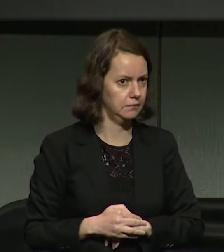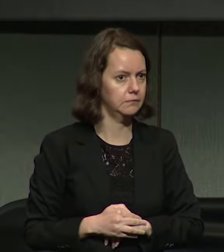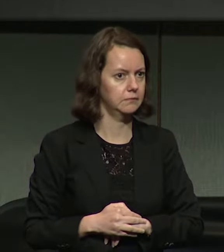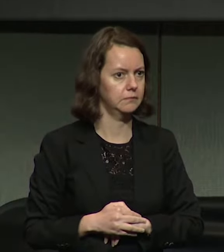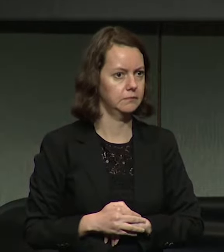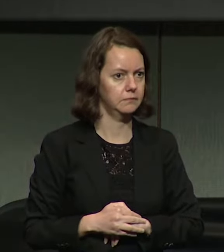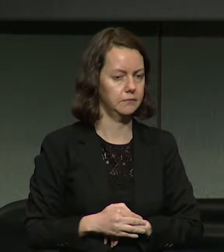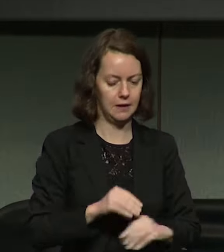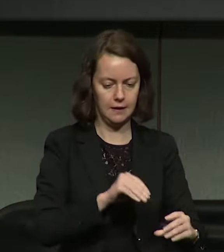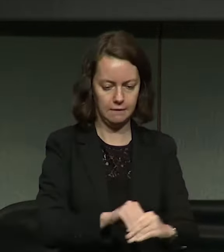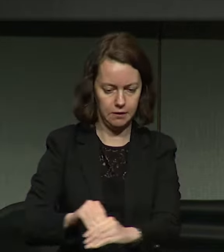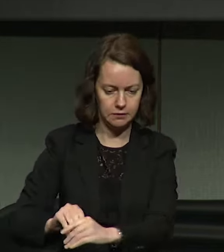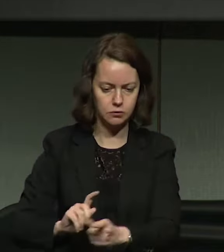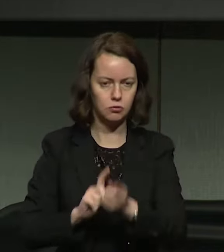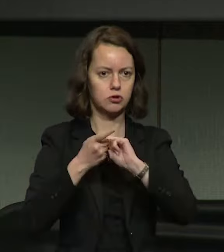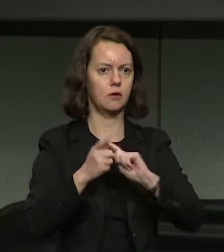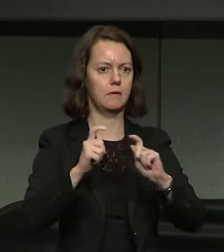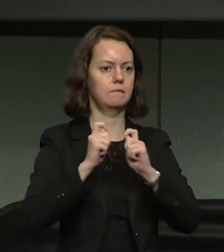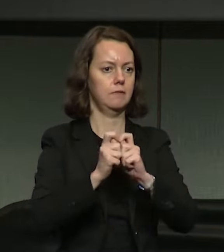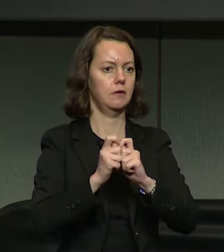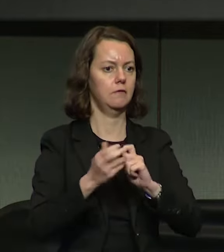communities.